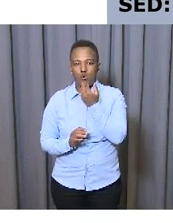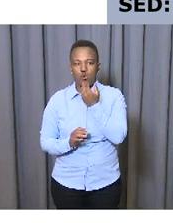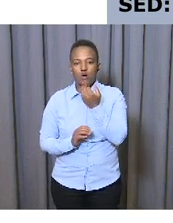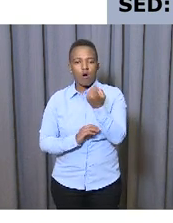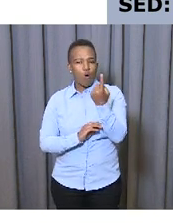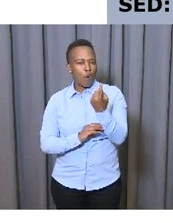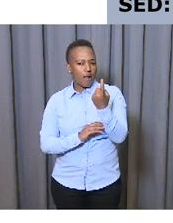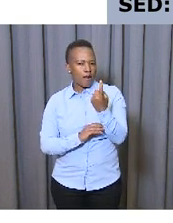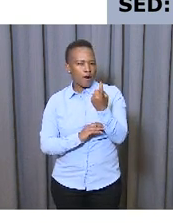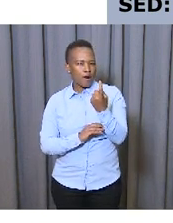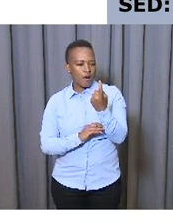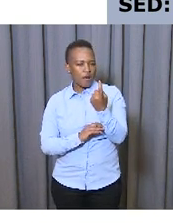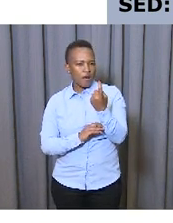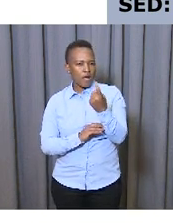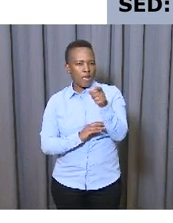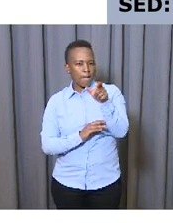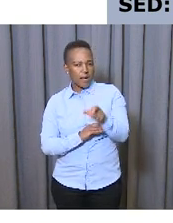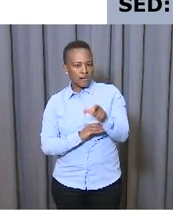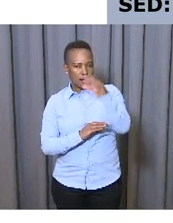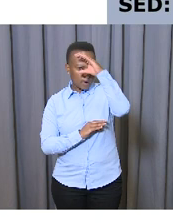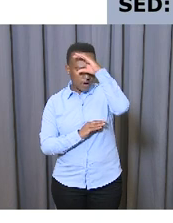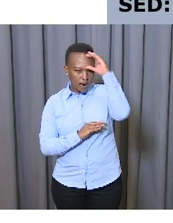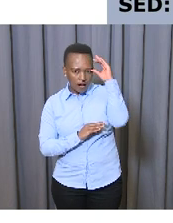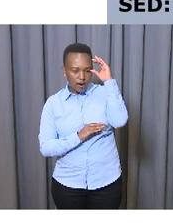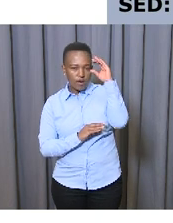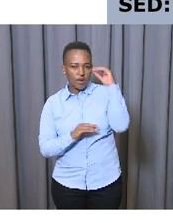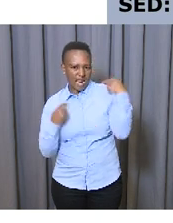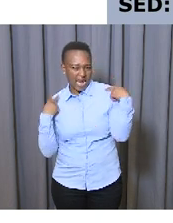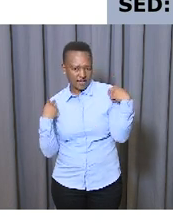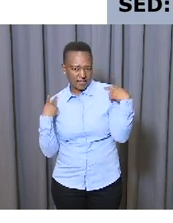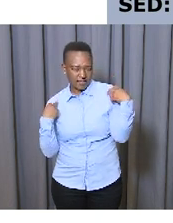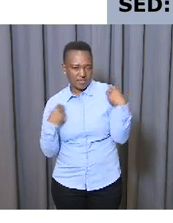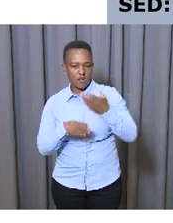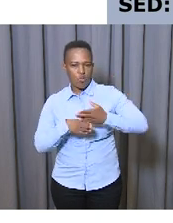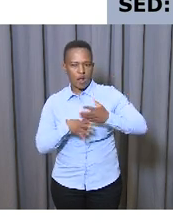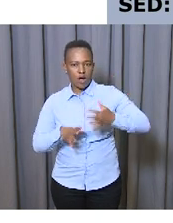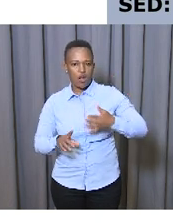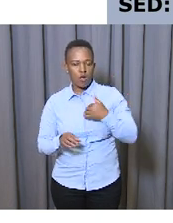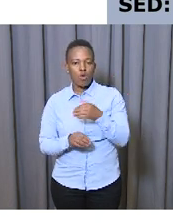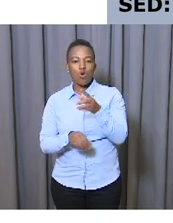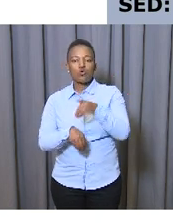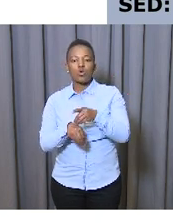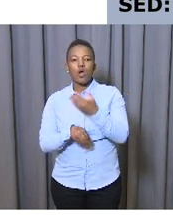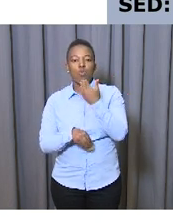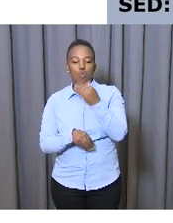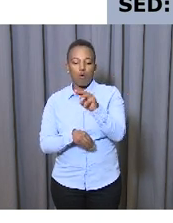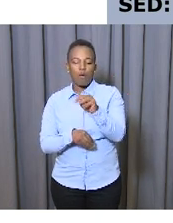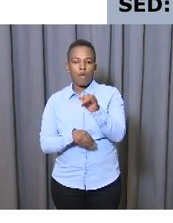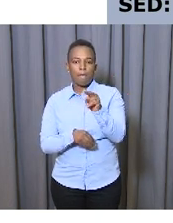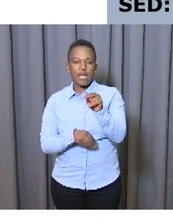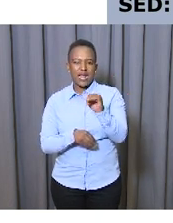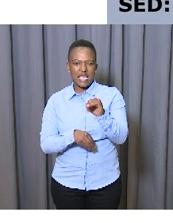one of our professional health care workers, Dr. Mini. Dr.